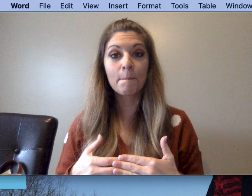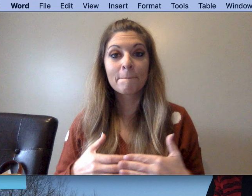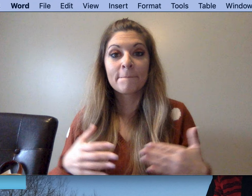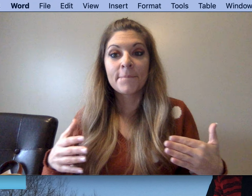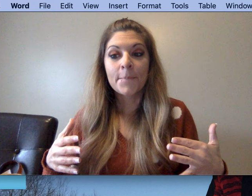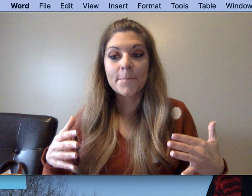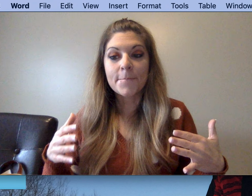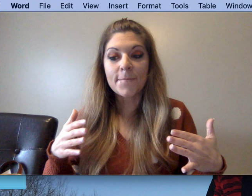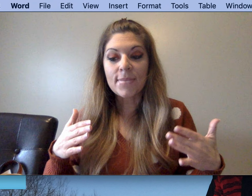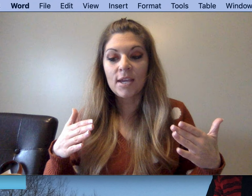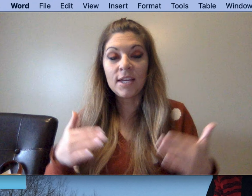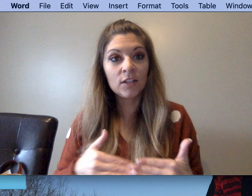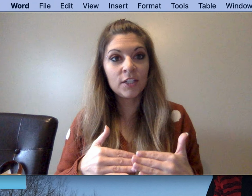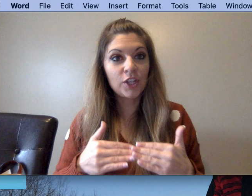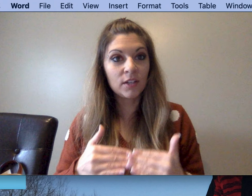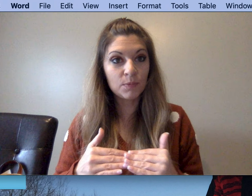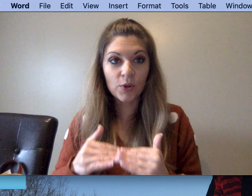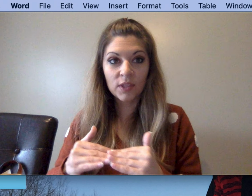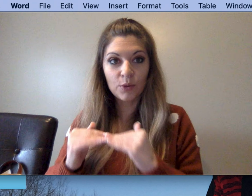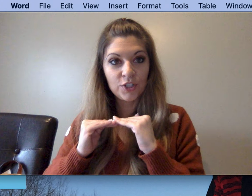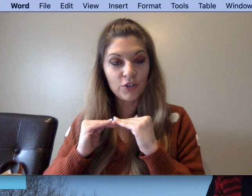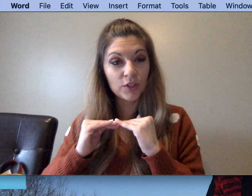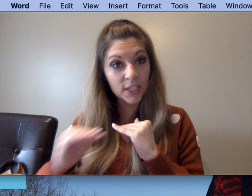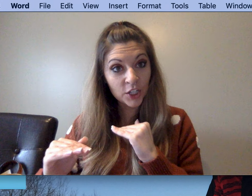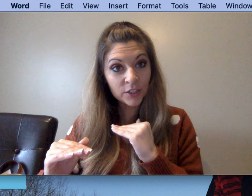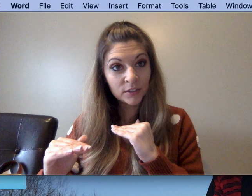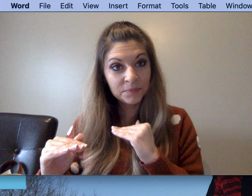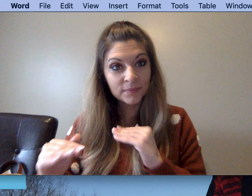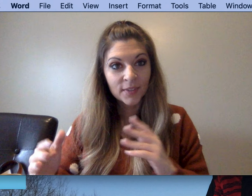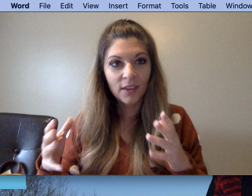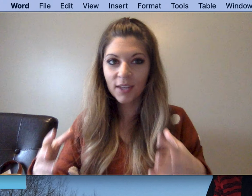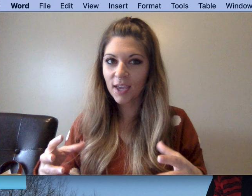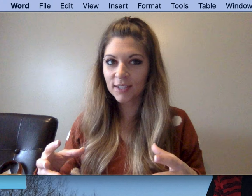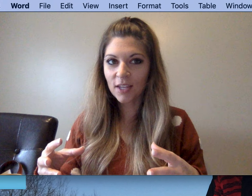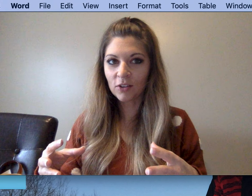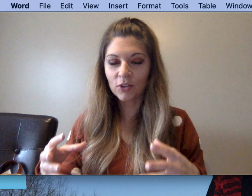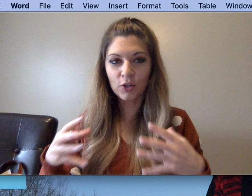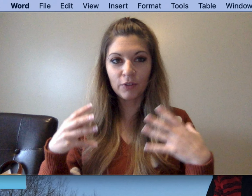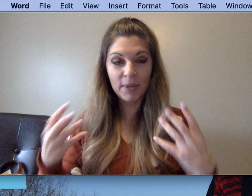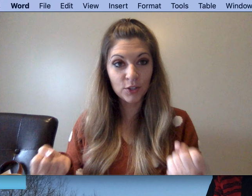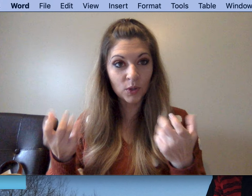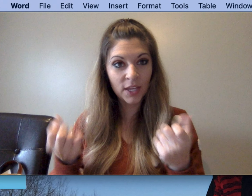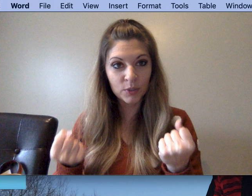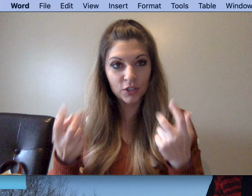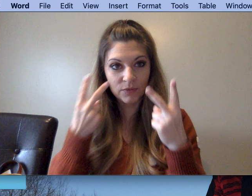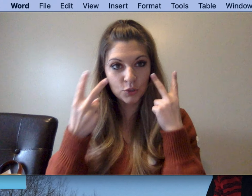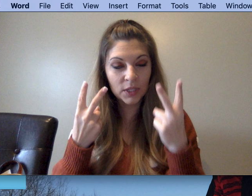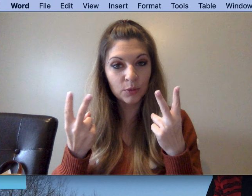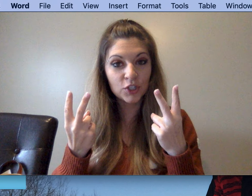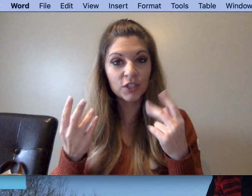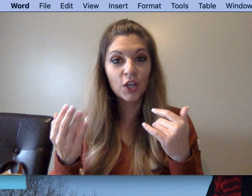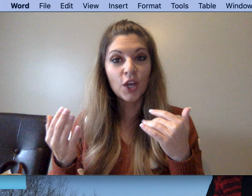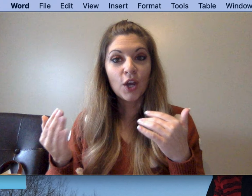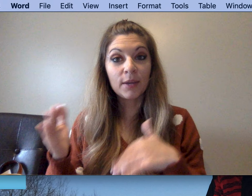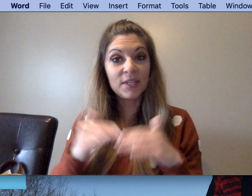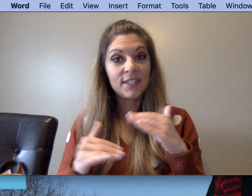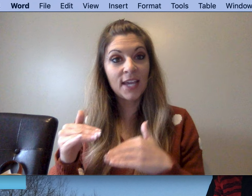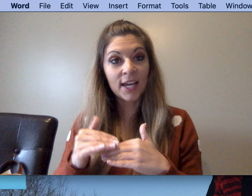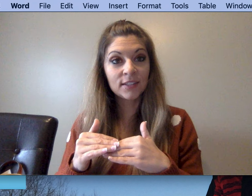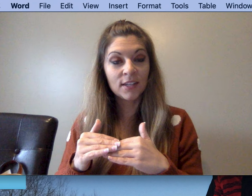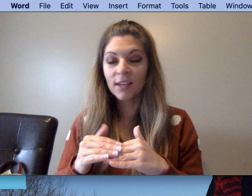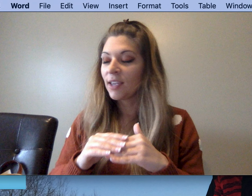that, English and spoken languages are linear, and ASL or manual languages, visual languages, can